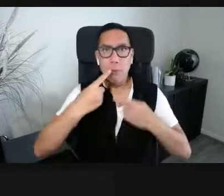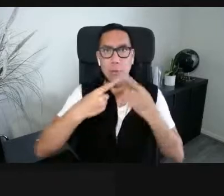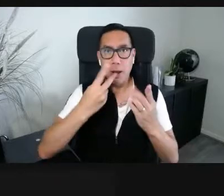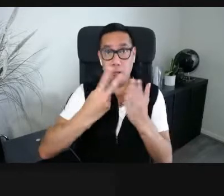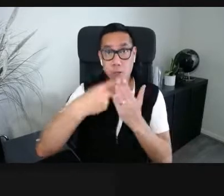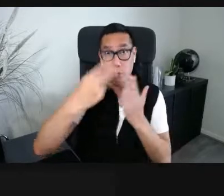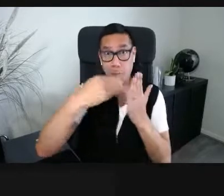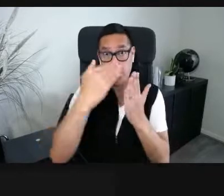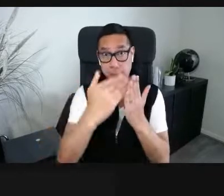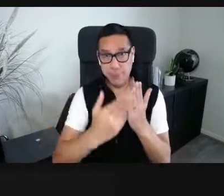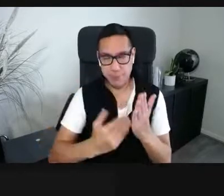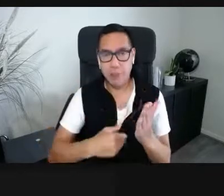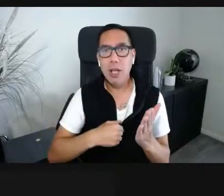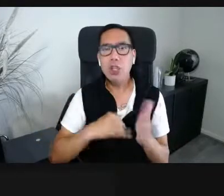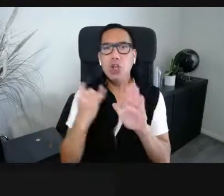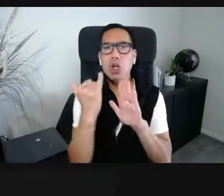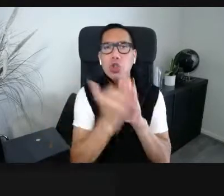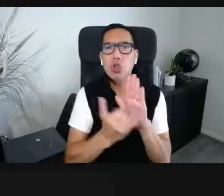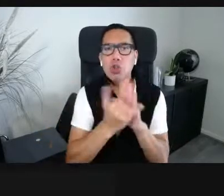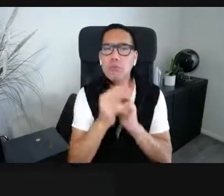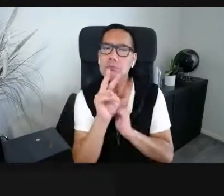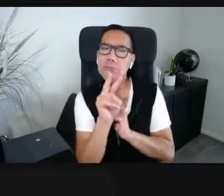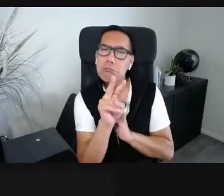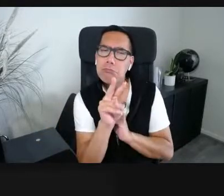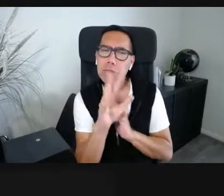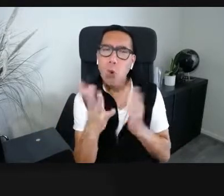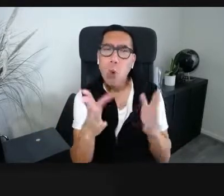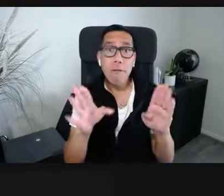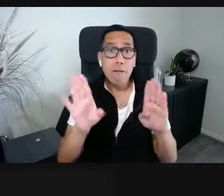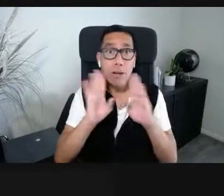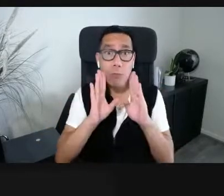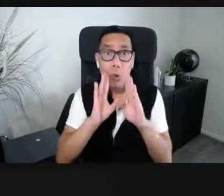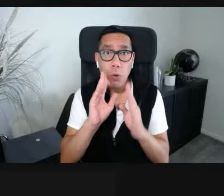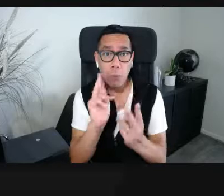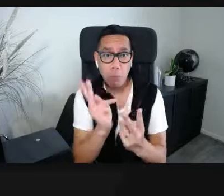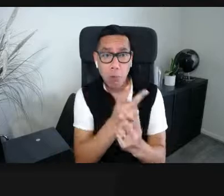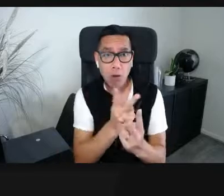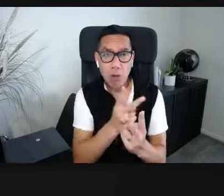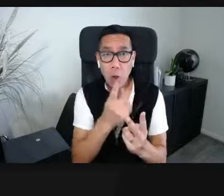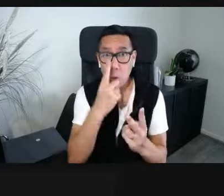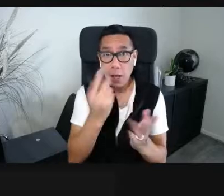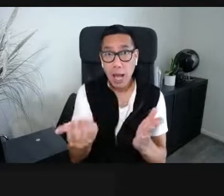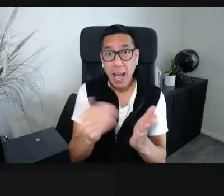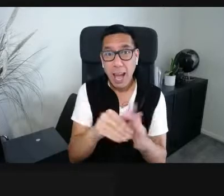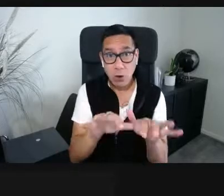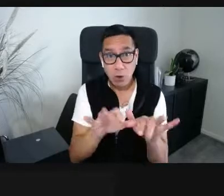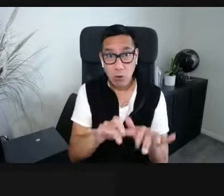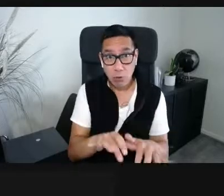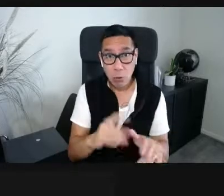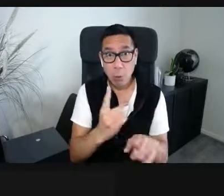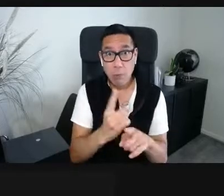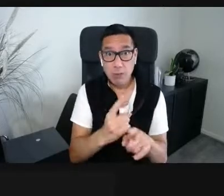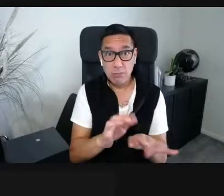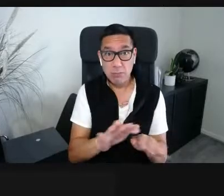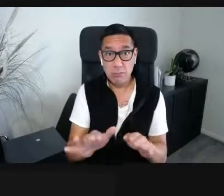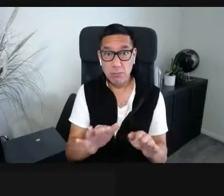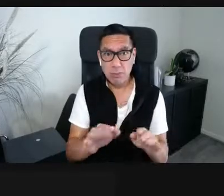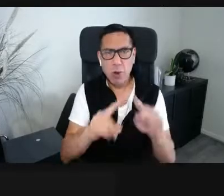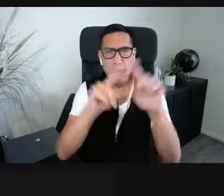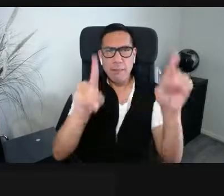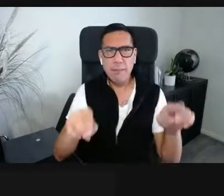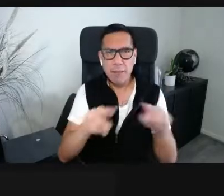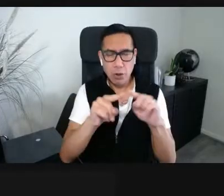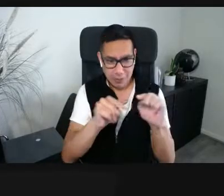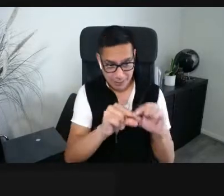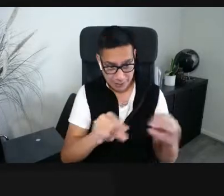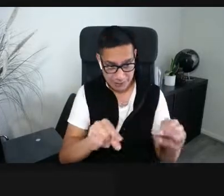if you're watching on YouTube or if you're watching on Facebook, you can put a comment in the comment section underneath the video and it will